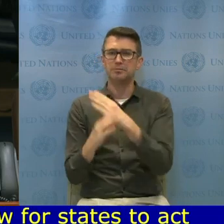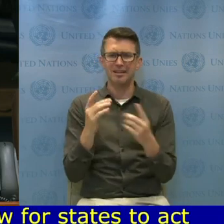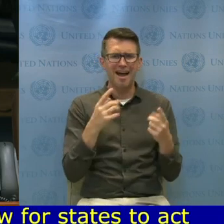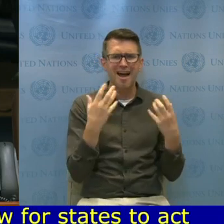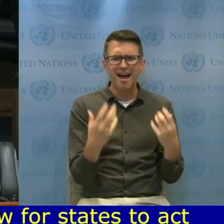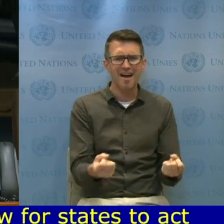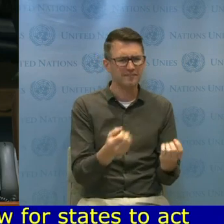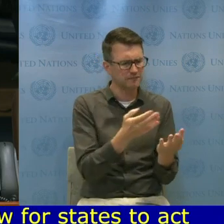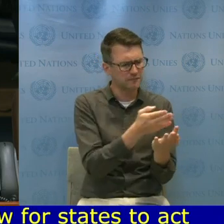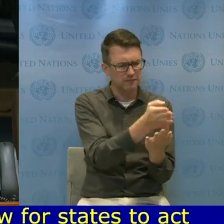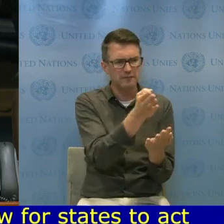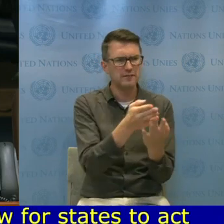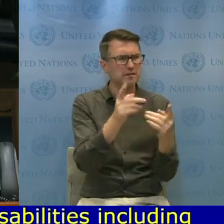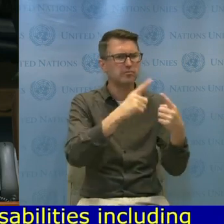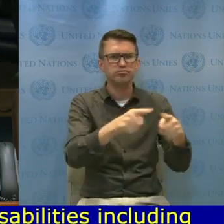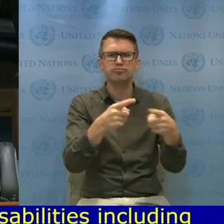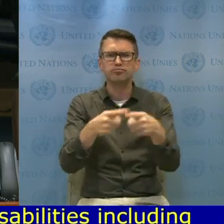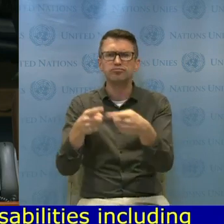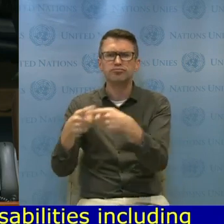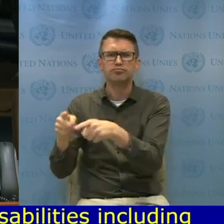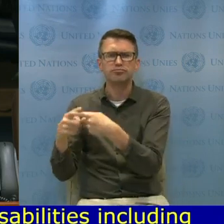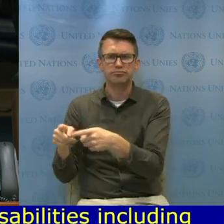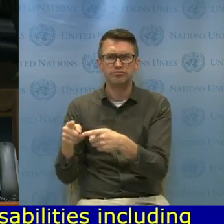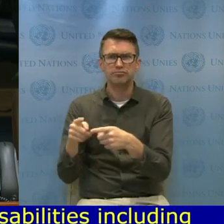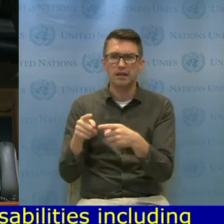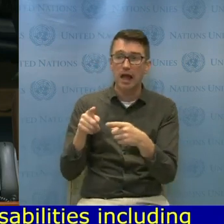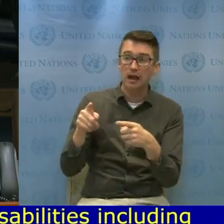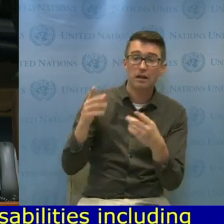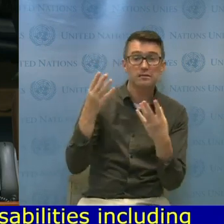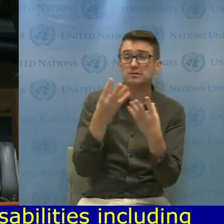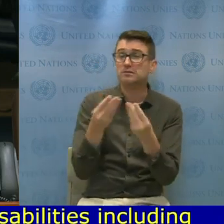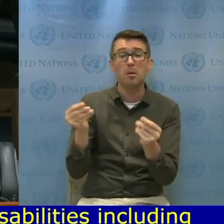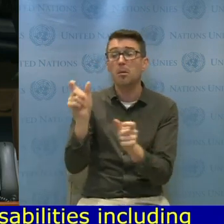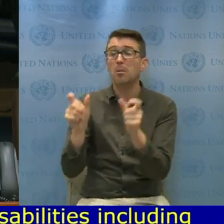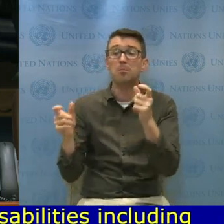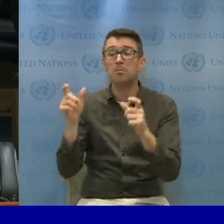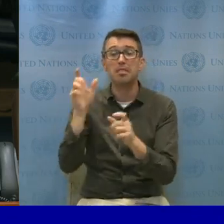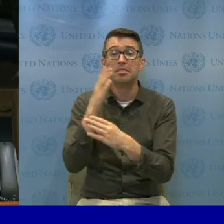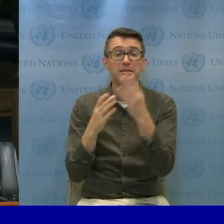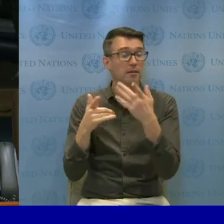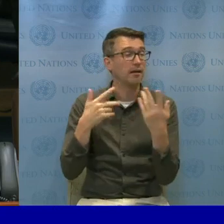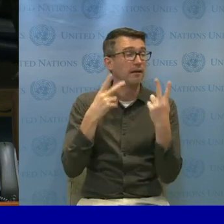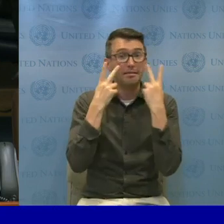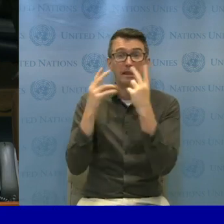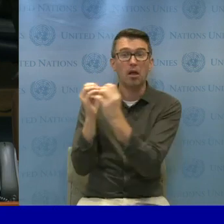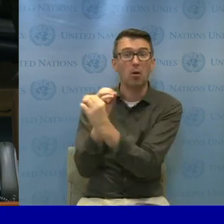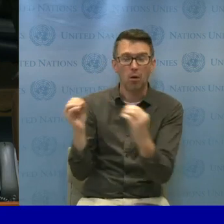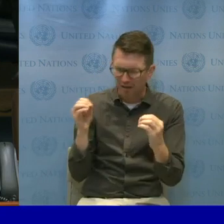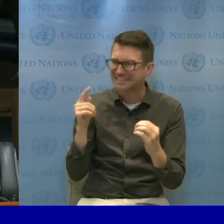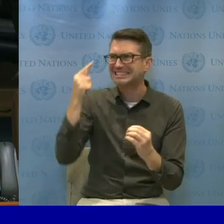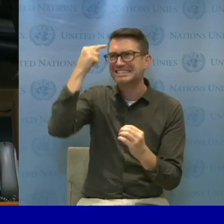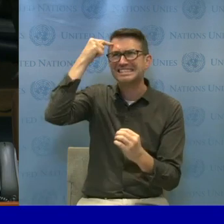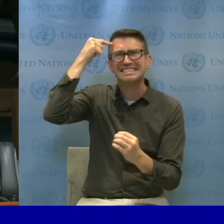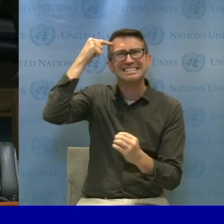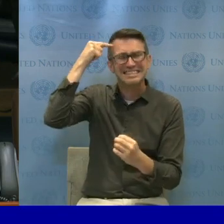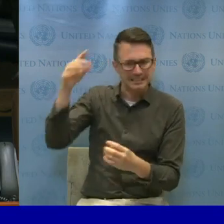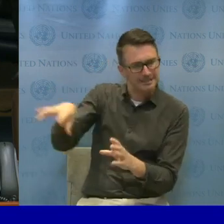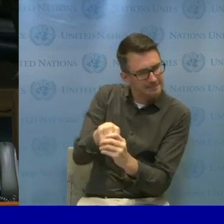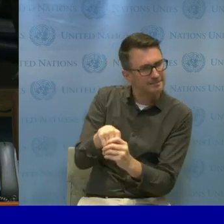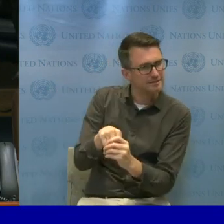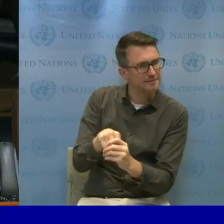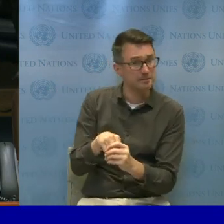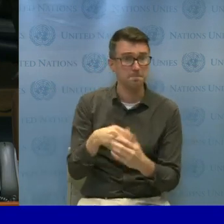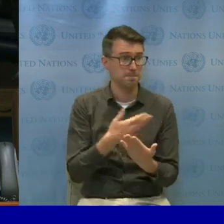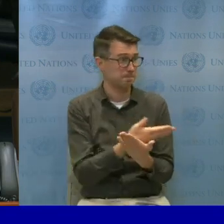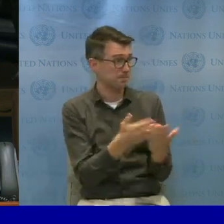to represent civil society and thank this roundtable for ensuring inclusion of people living with